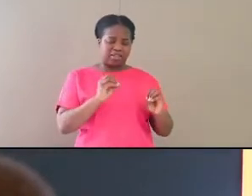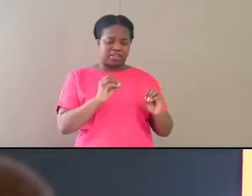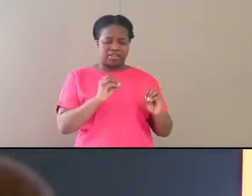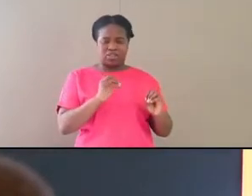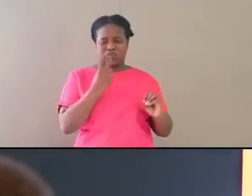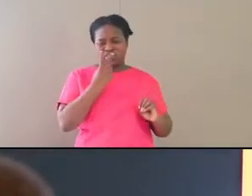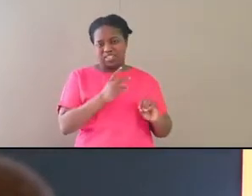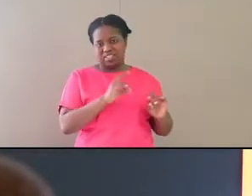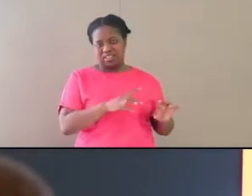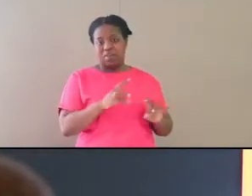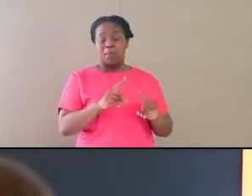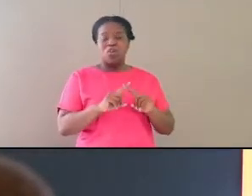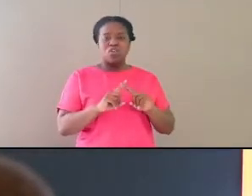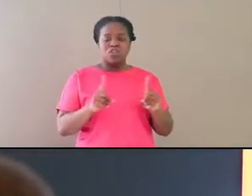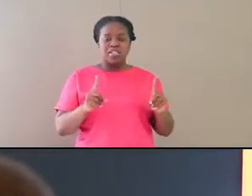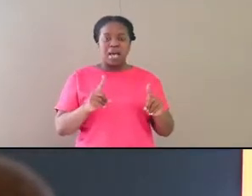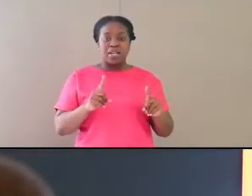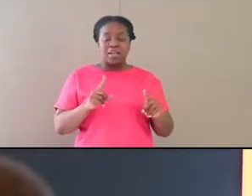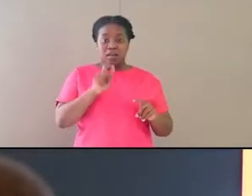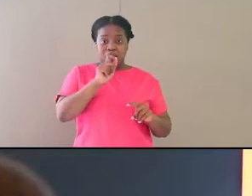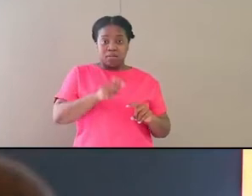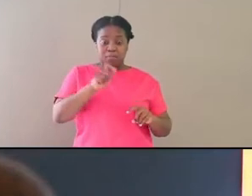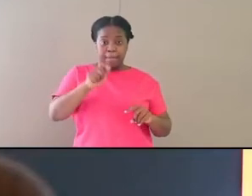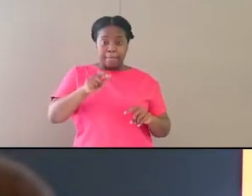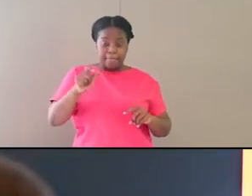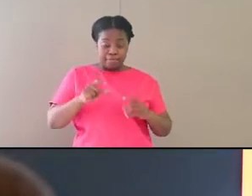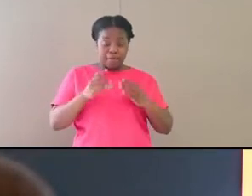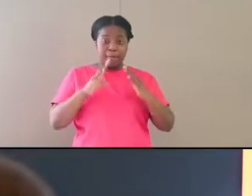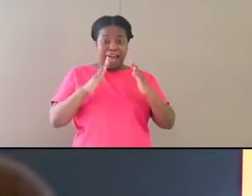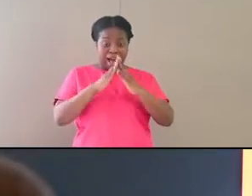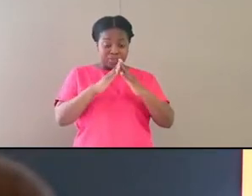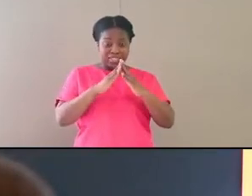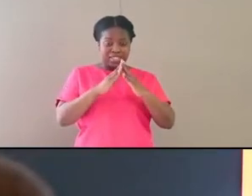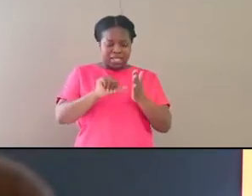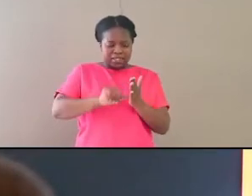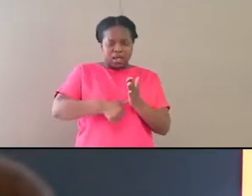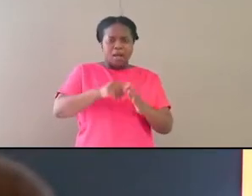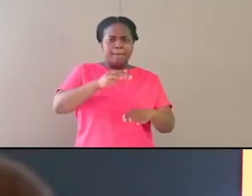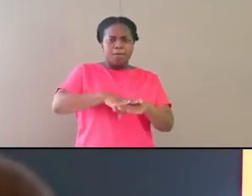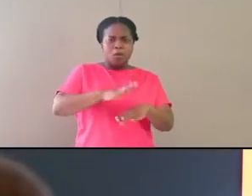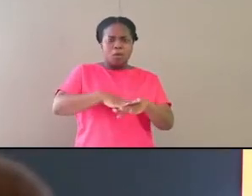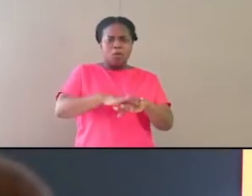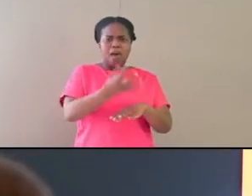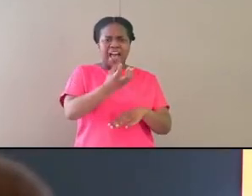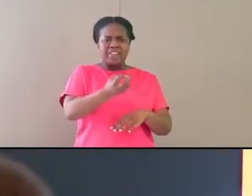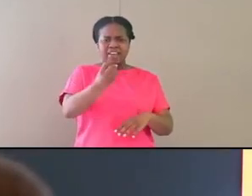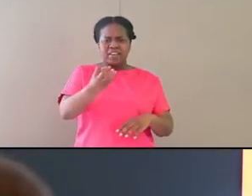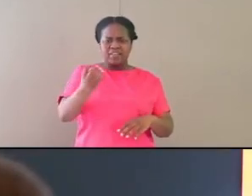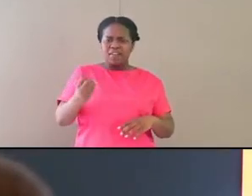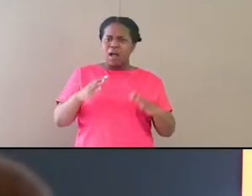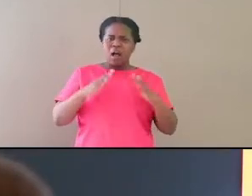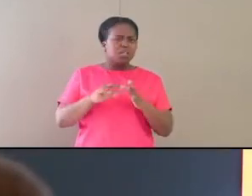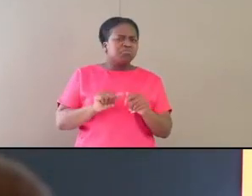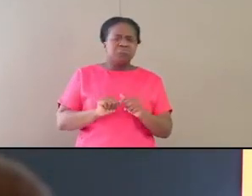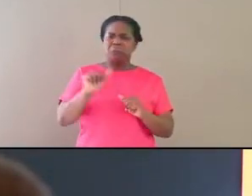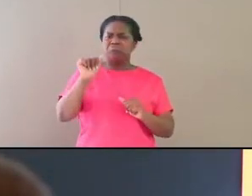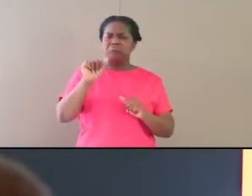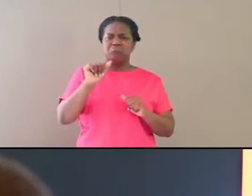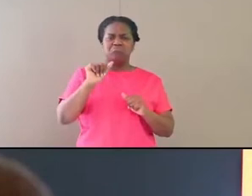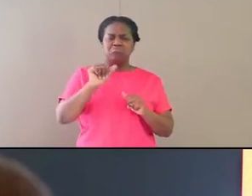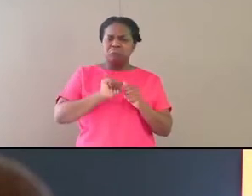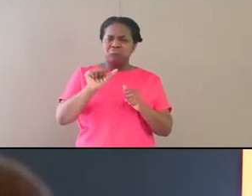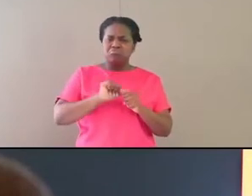if you start to top up the grounds of the other members of the household, if you start to have a more comprehensive strategy around the children